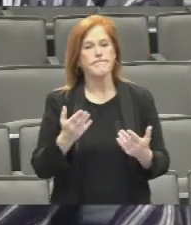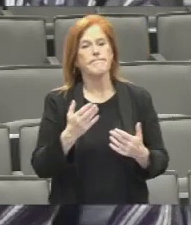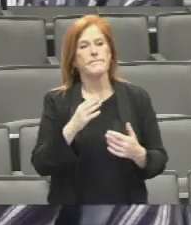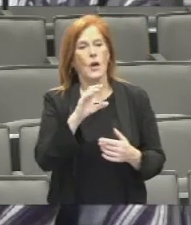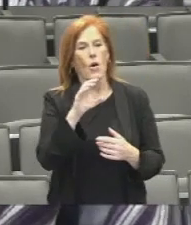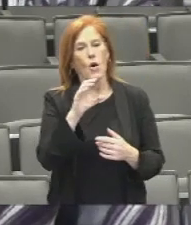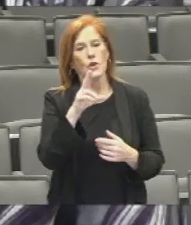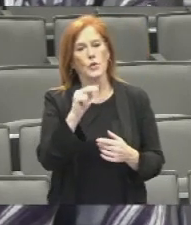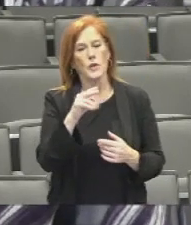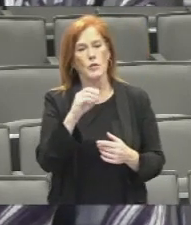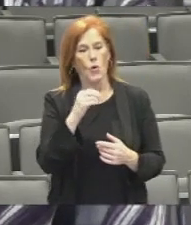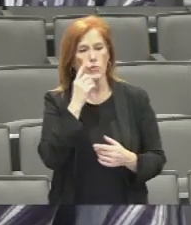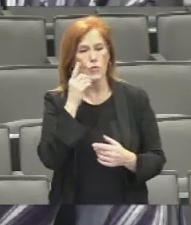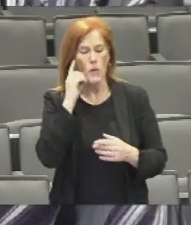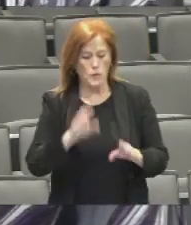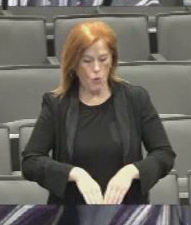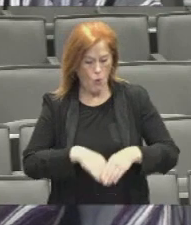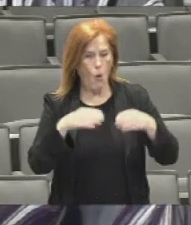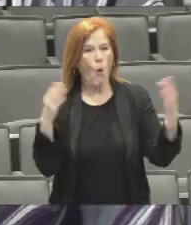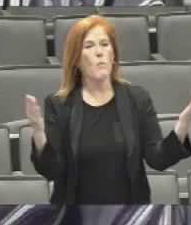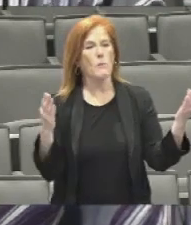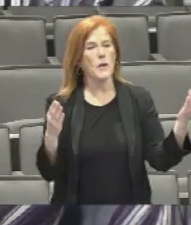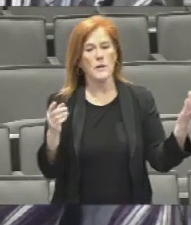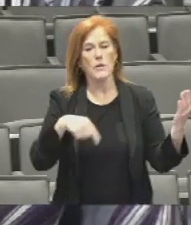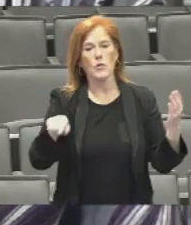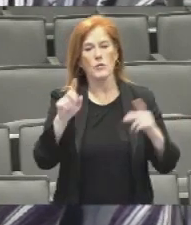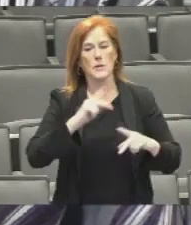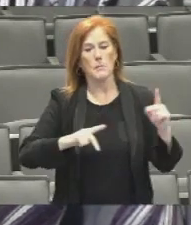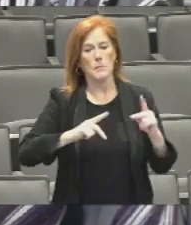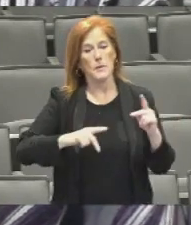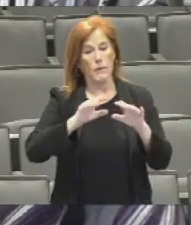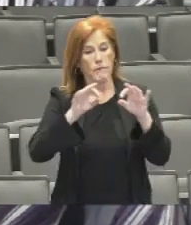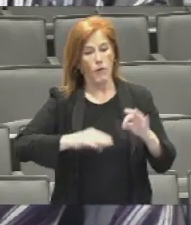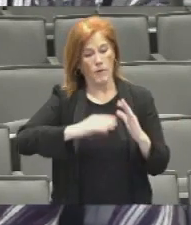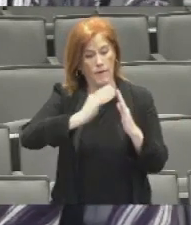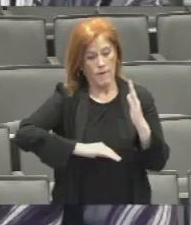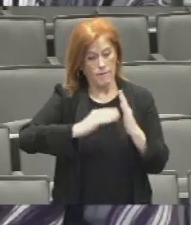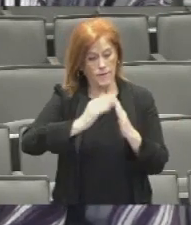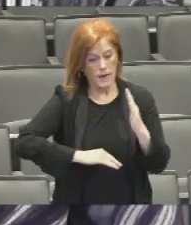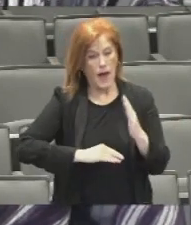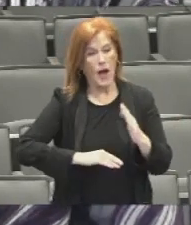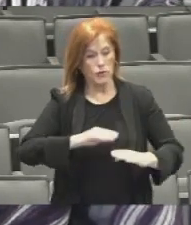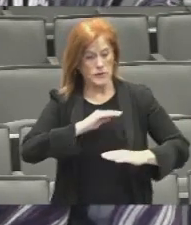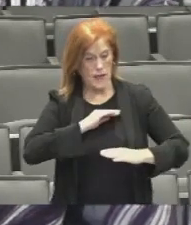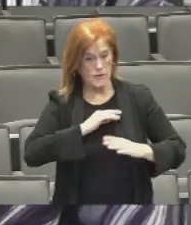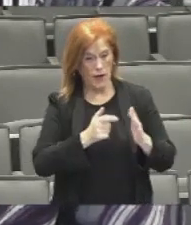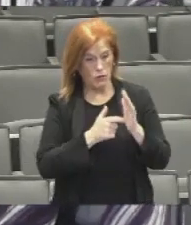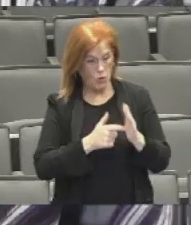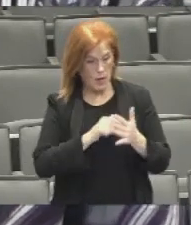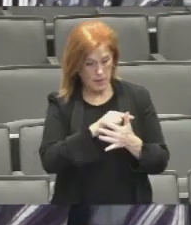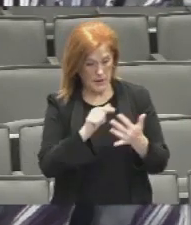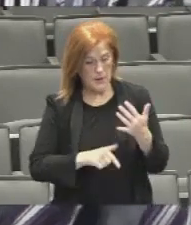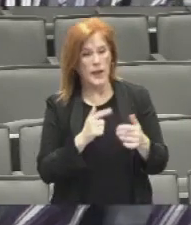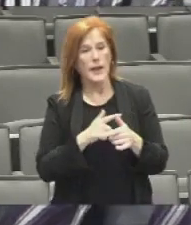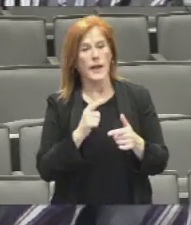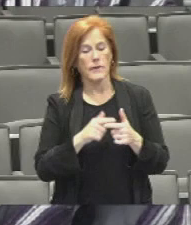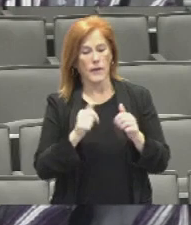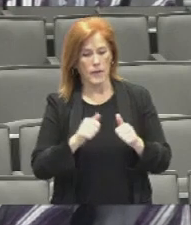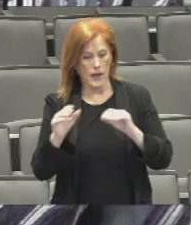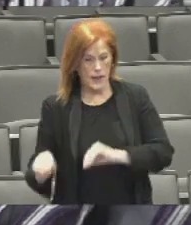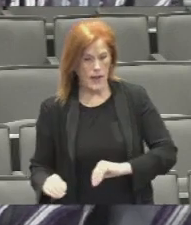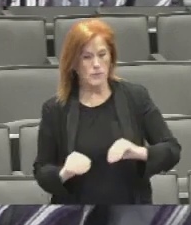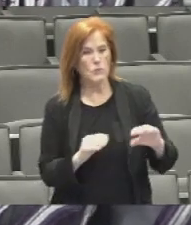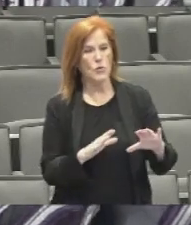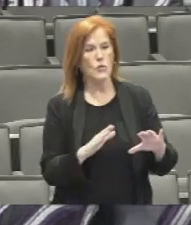those individuals. There is a form that people fill out. They then need to fit the criteria, and they can